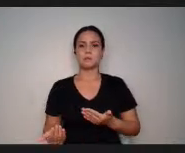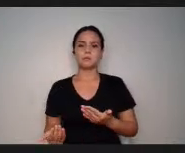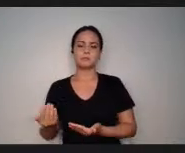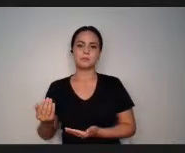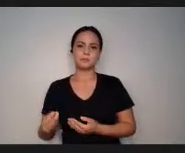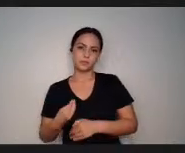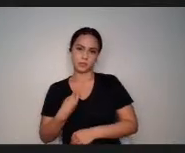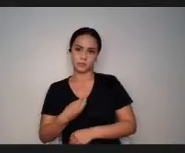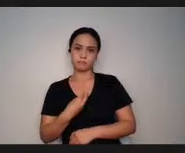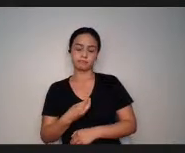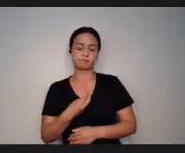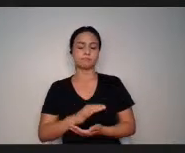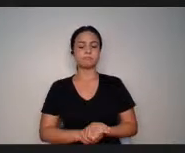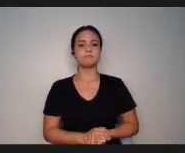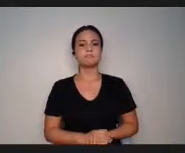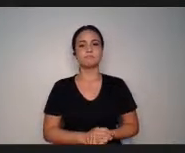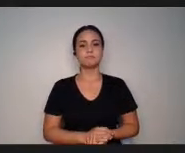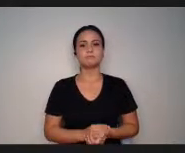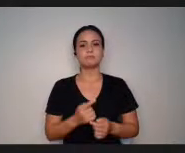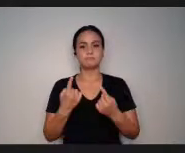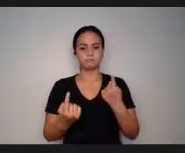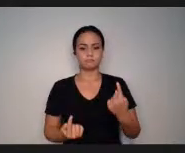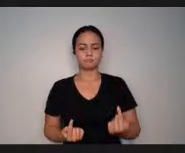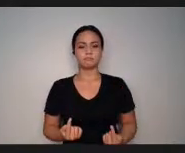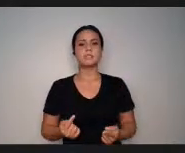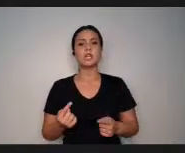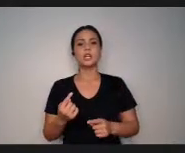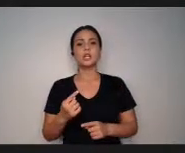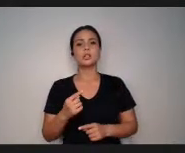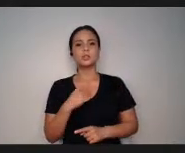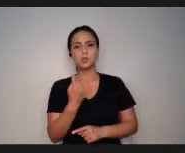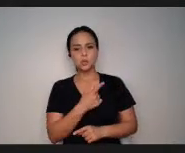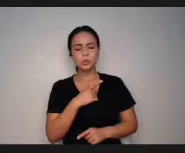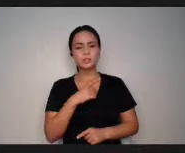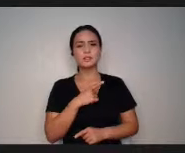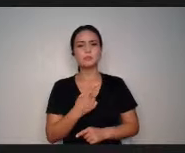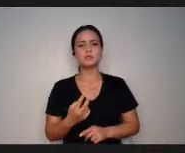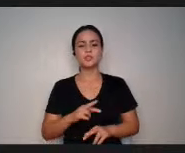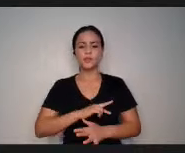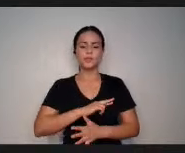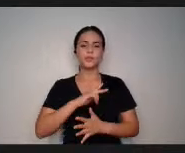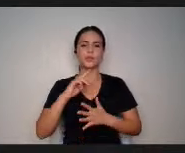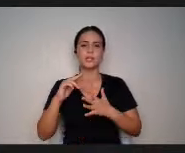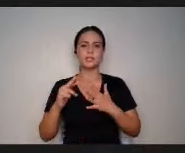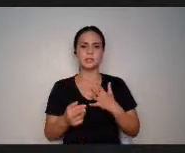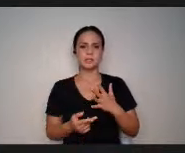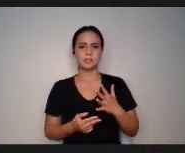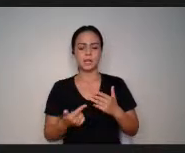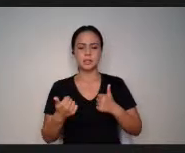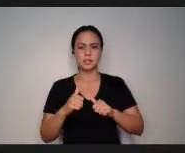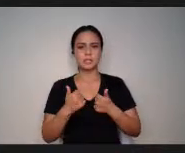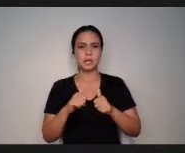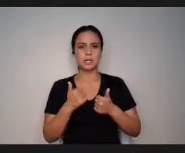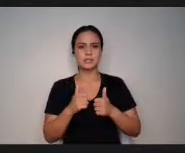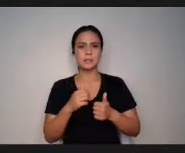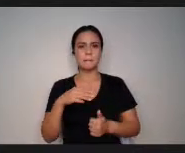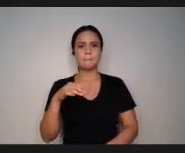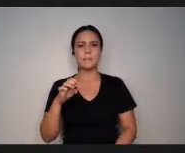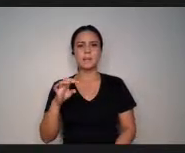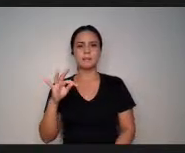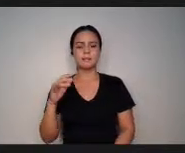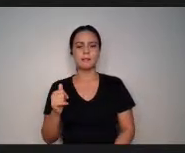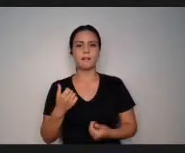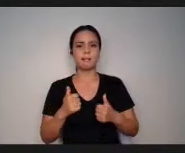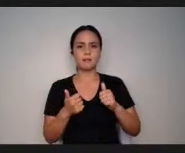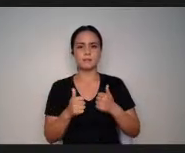disease. And we have a number of systematic reviews and meta-analyses that have been able to show pretty